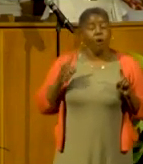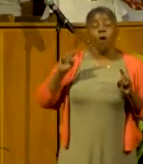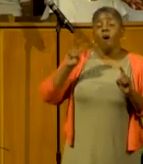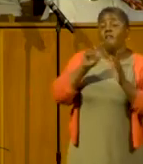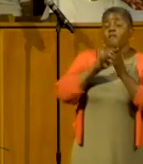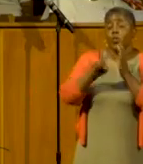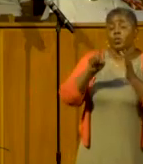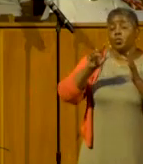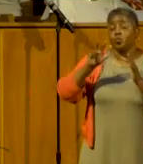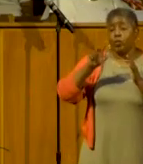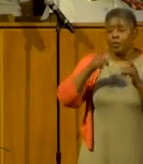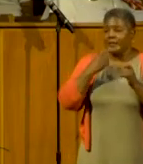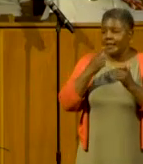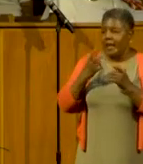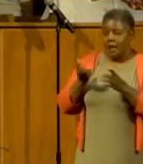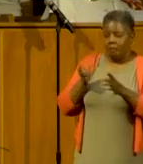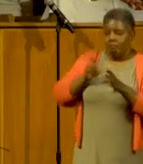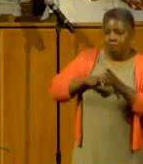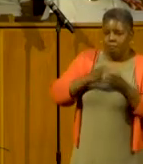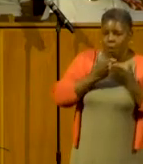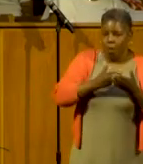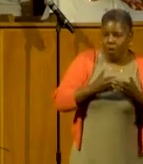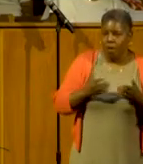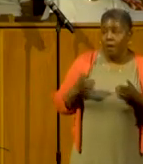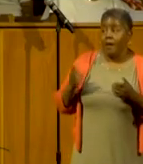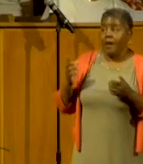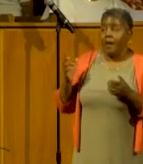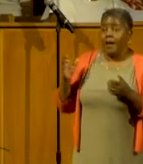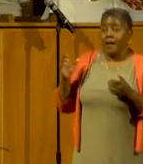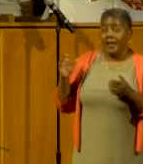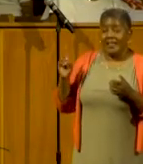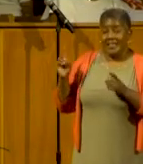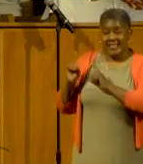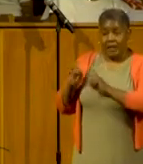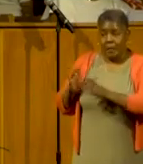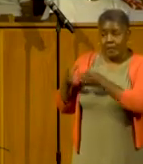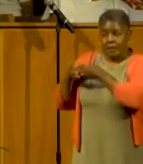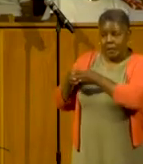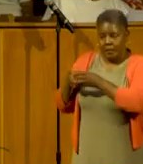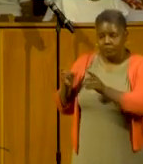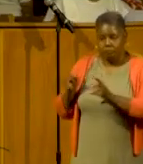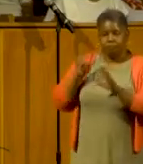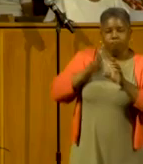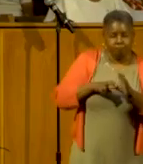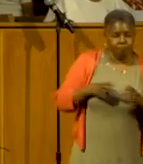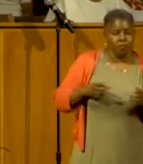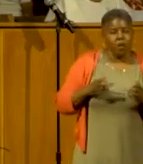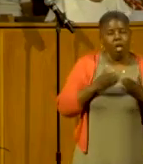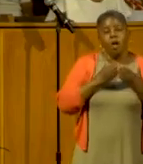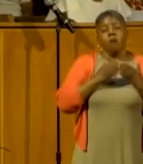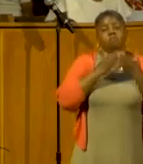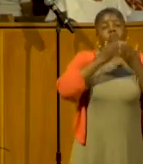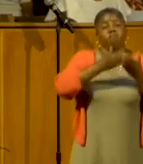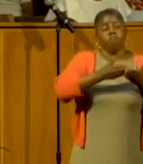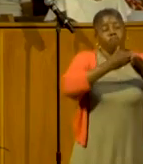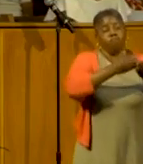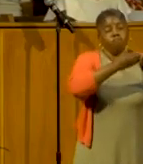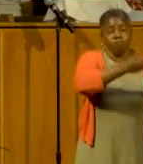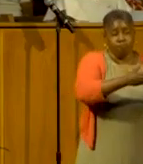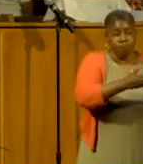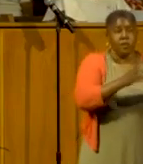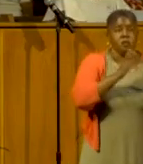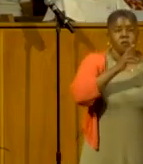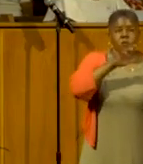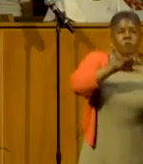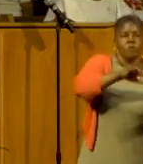Verse 23 says, he got into the boat, and the disciples, they followed him. A windstorm arose on the sea, so great that the boat